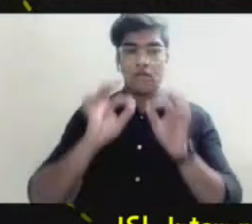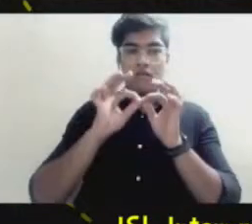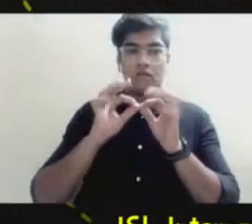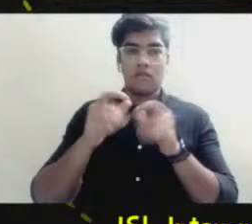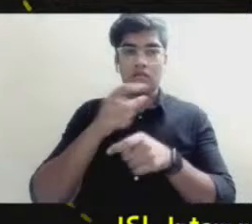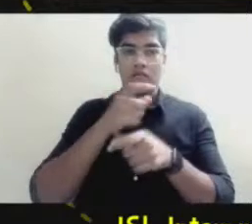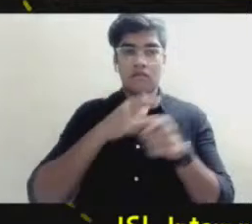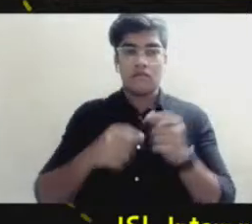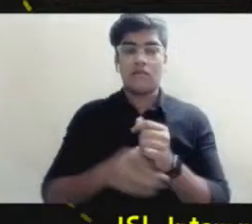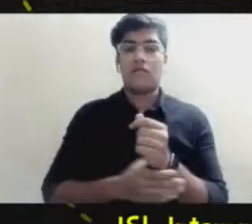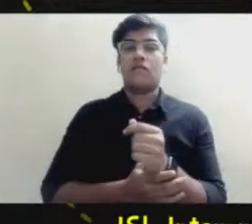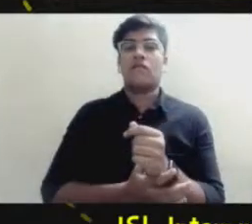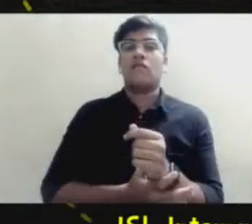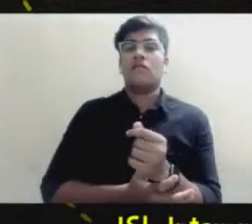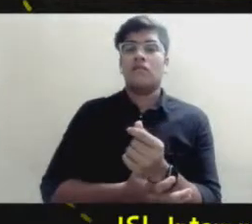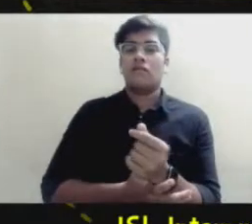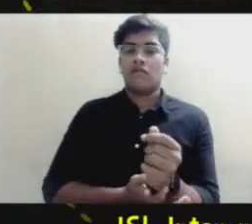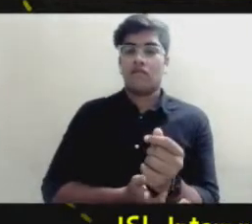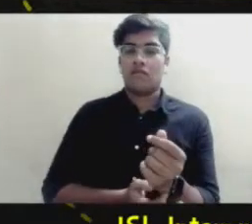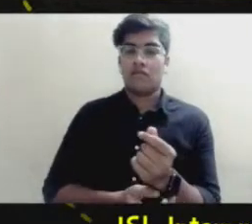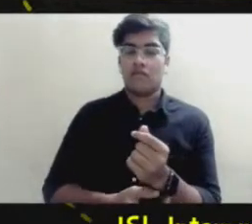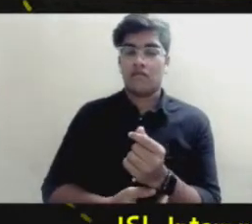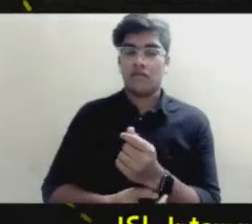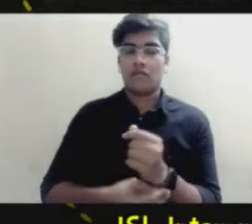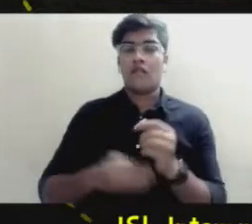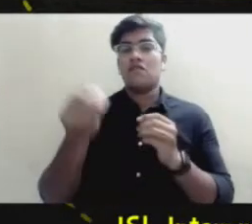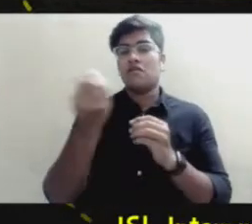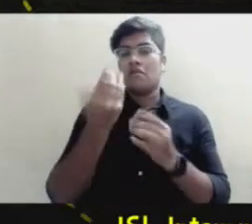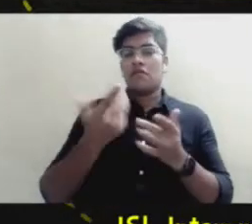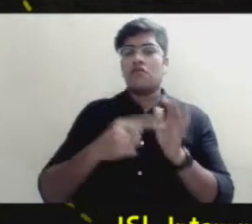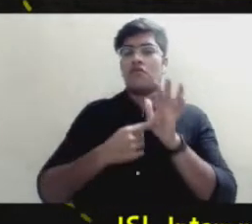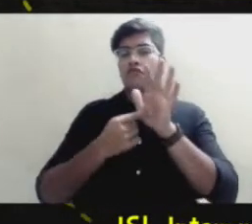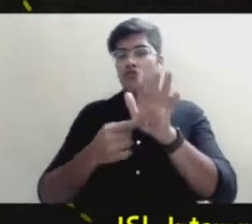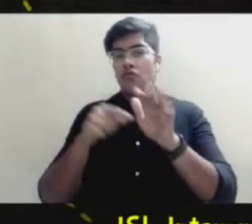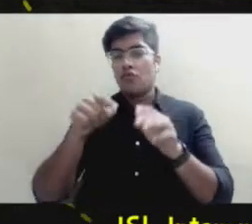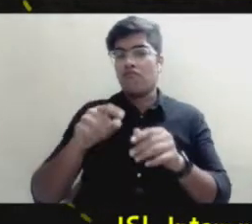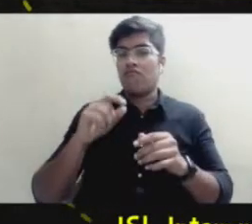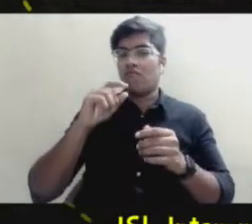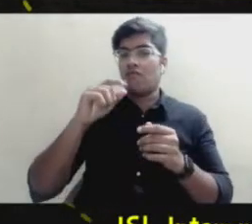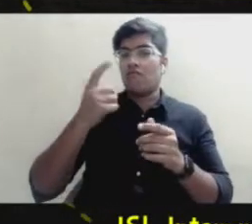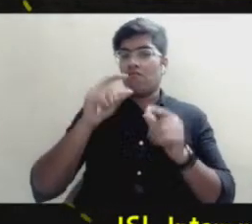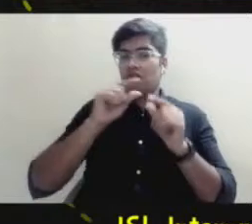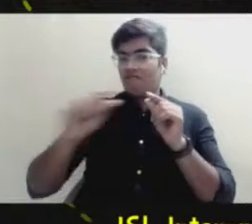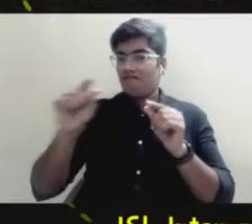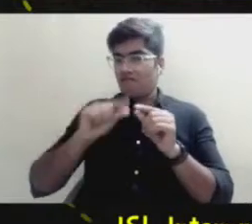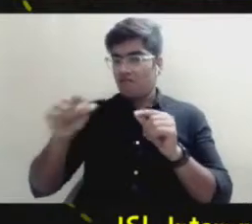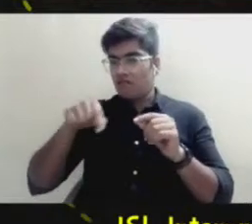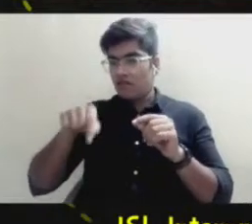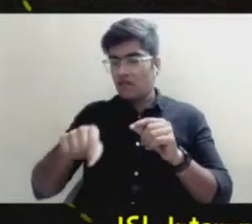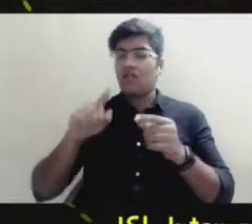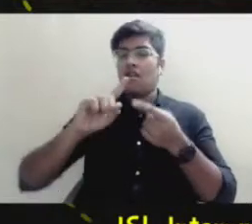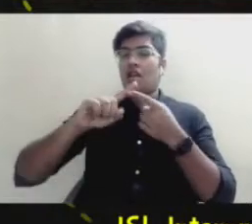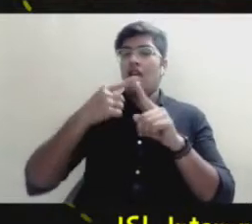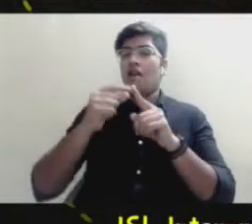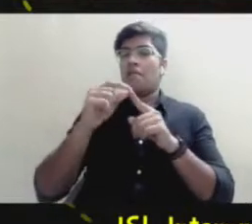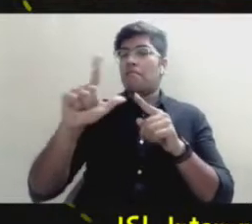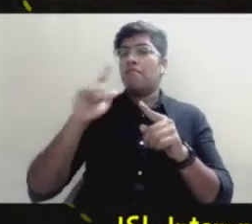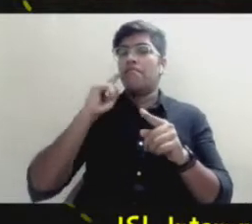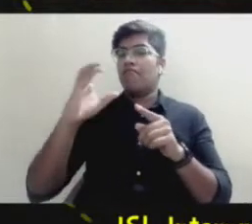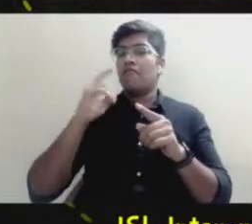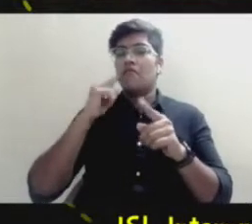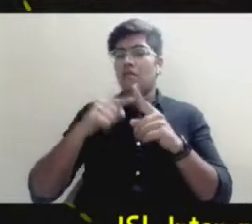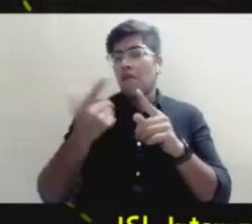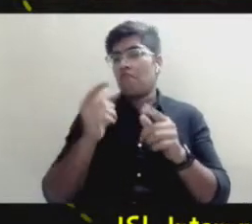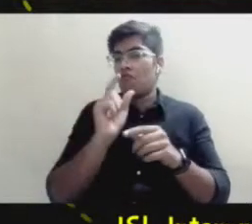something to denote that the lyrics are explicit. So it's very, very, it always makes me